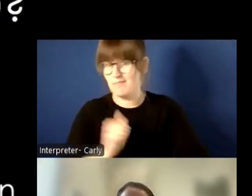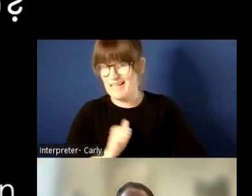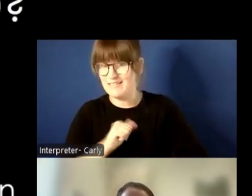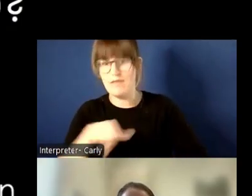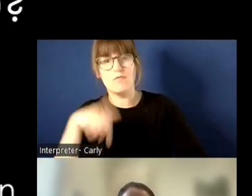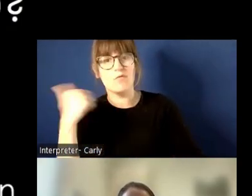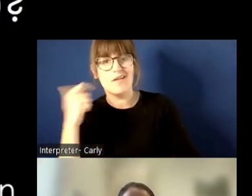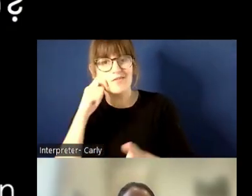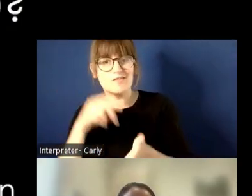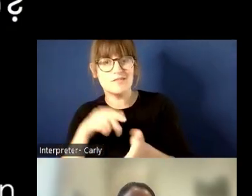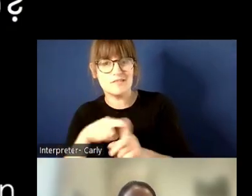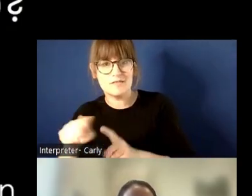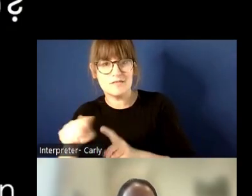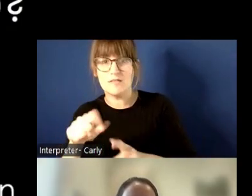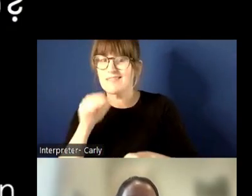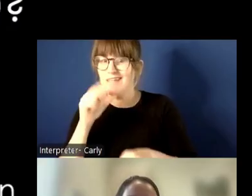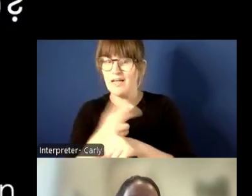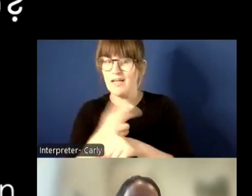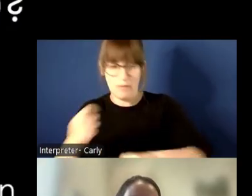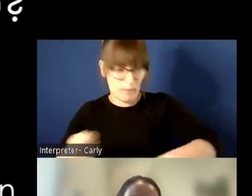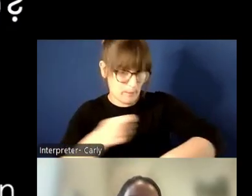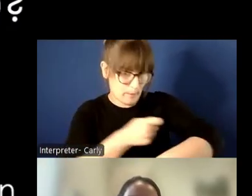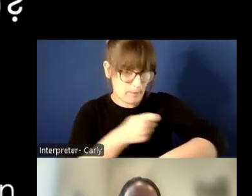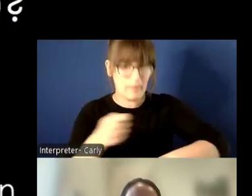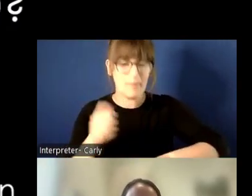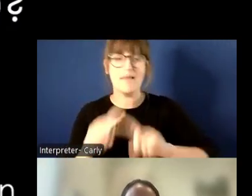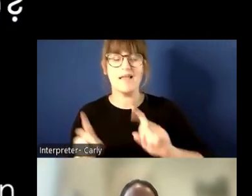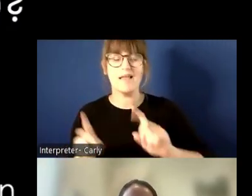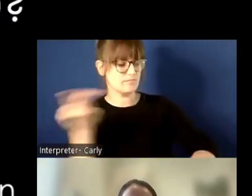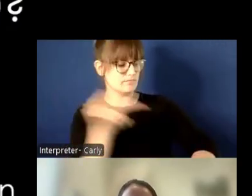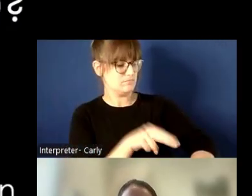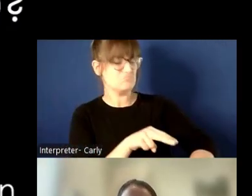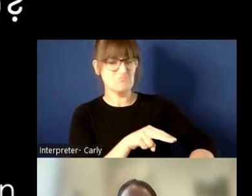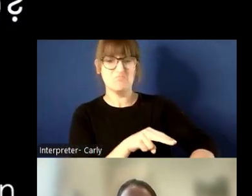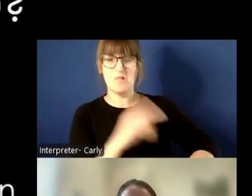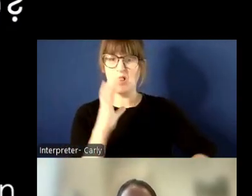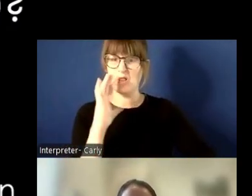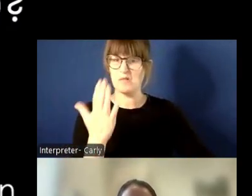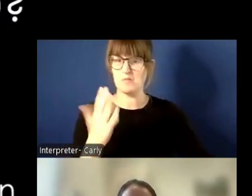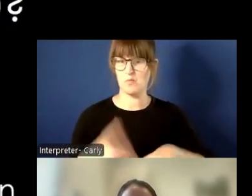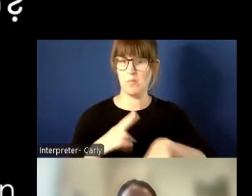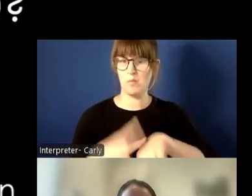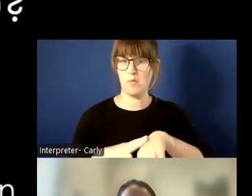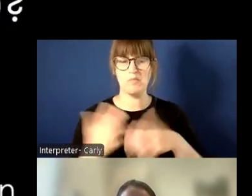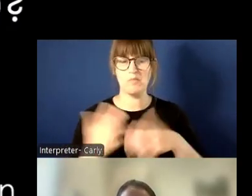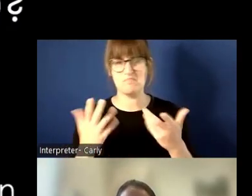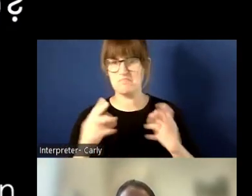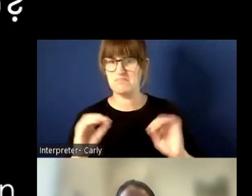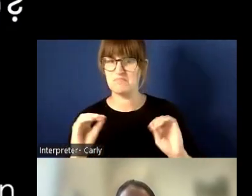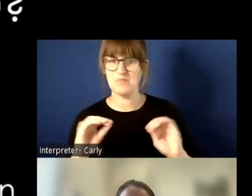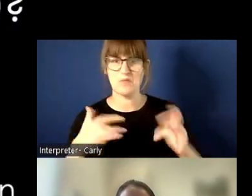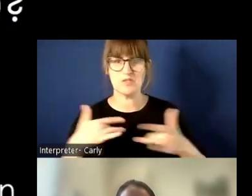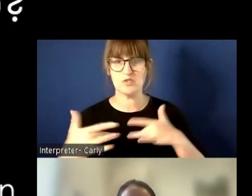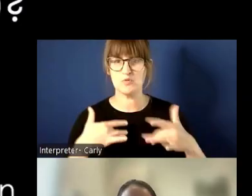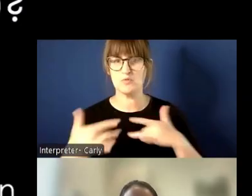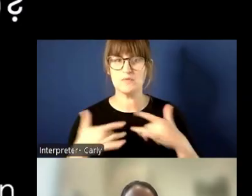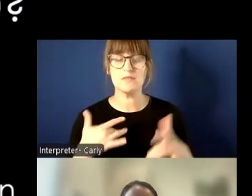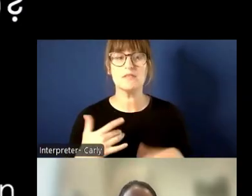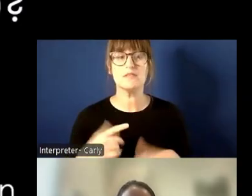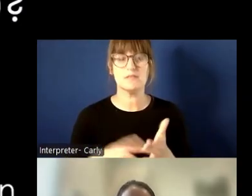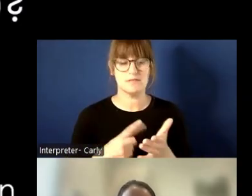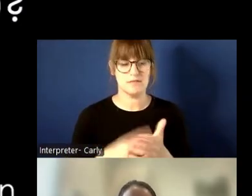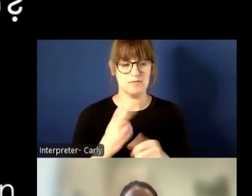without our dermatoscope and say that looks totally benign. If we have any concern by just initially looking with our eyes, we use this device called